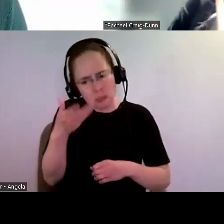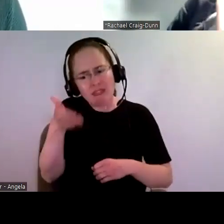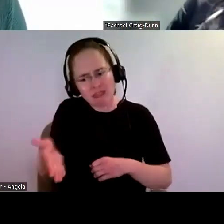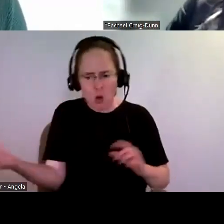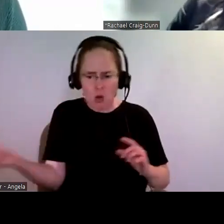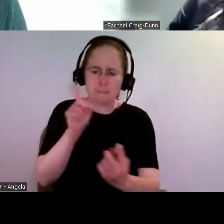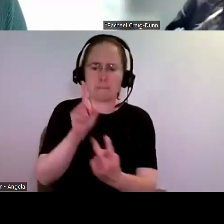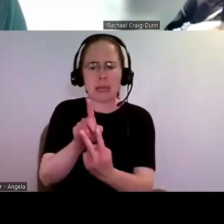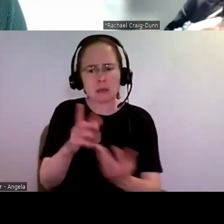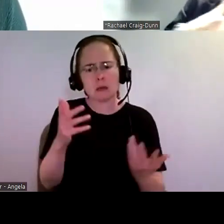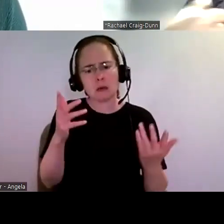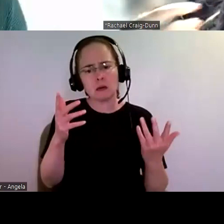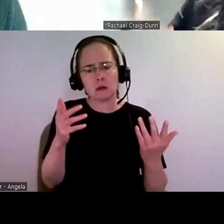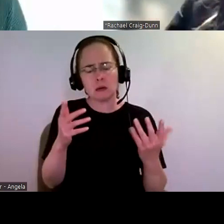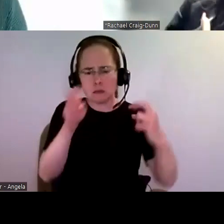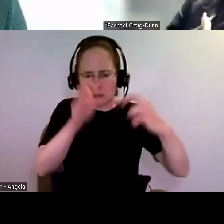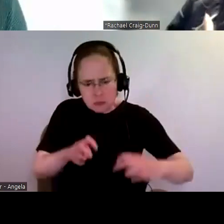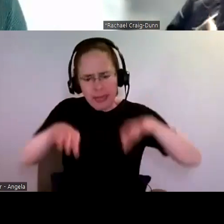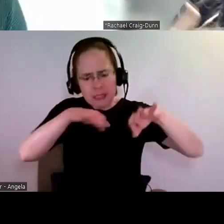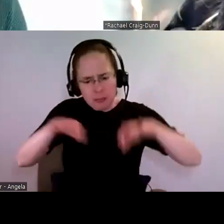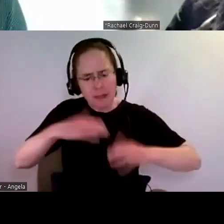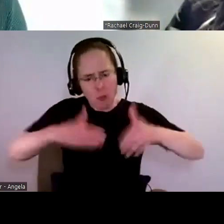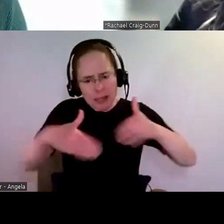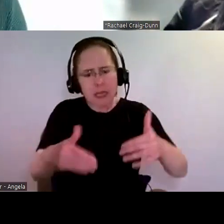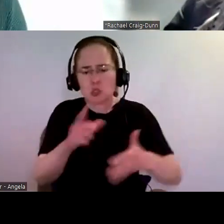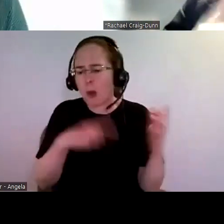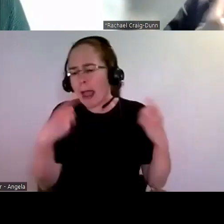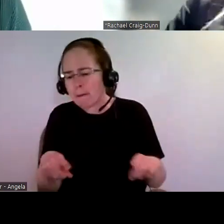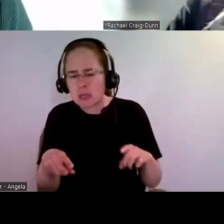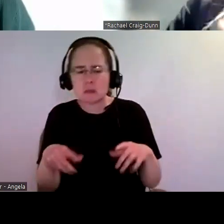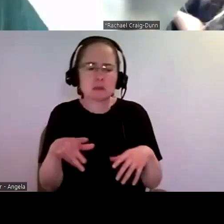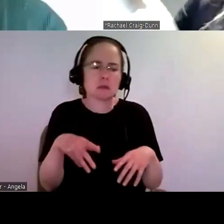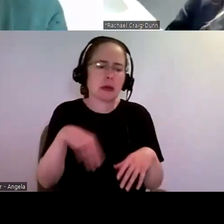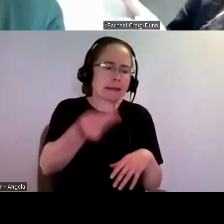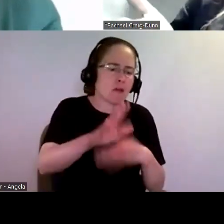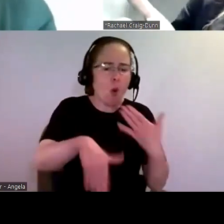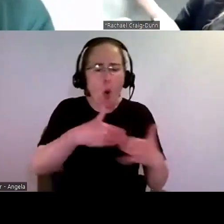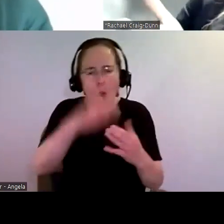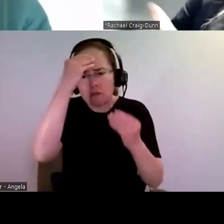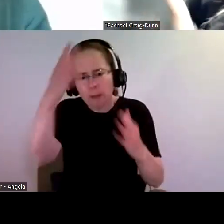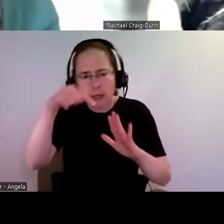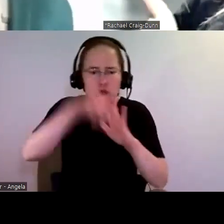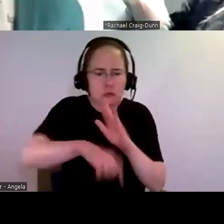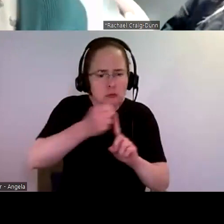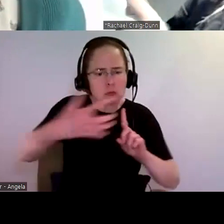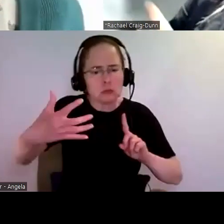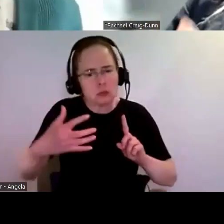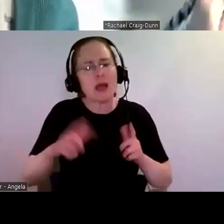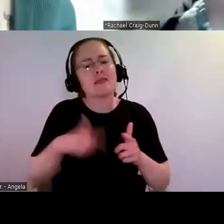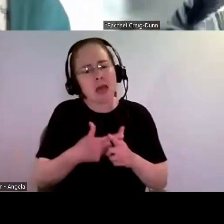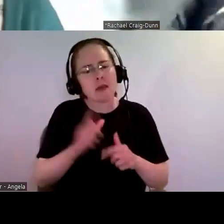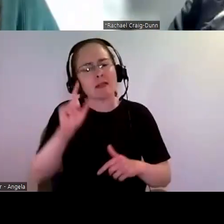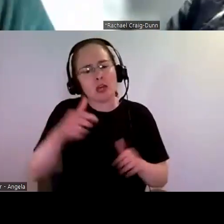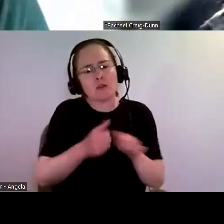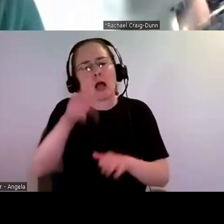them. They should sit and they should explain the process, what happens, give them all of this information, and then follow up.